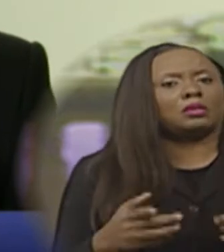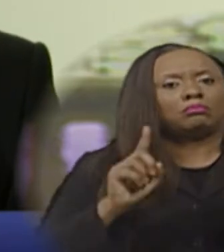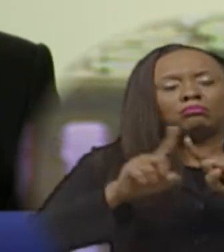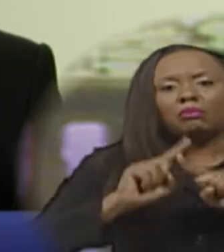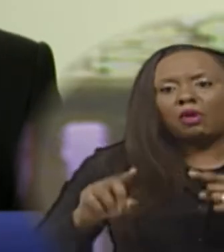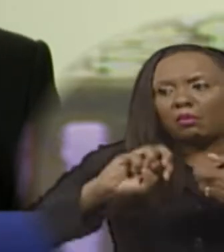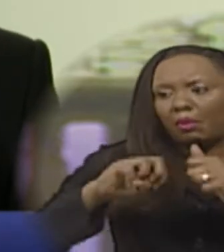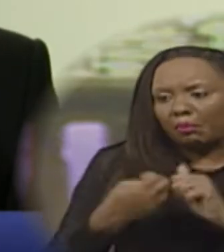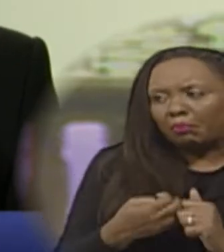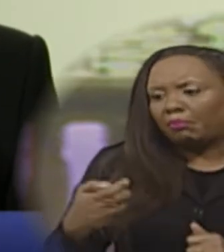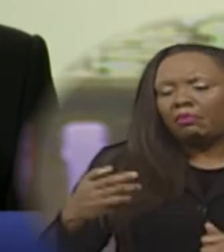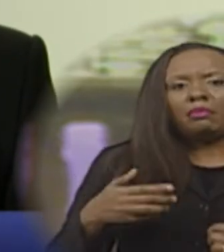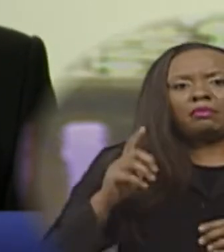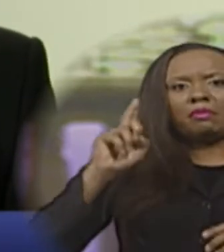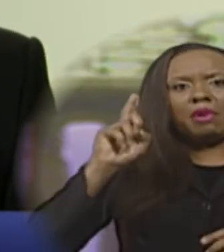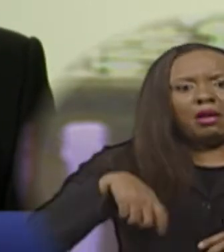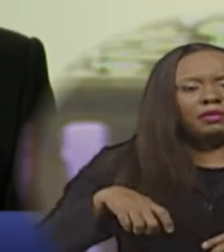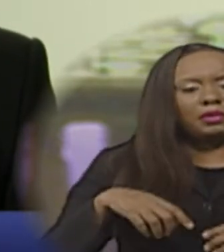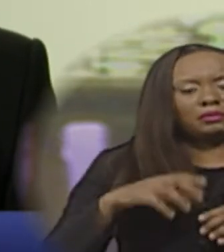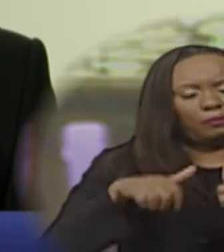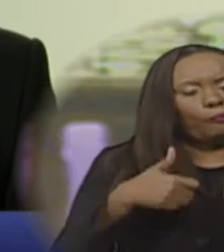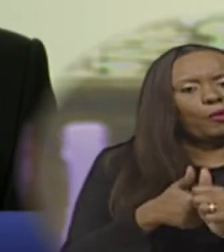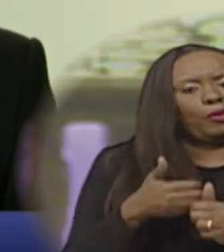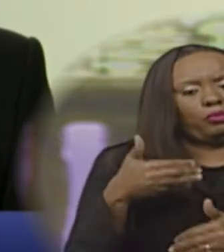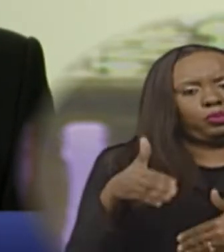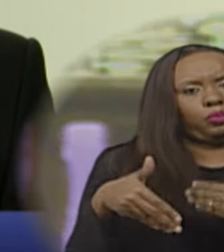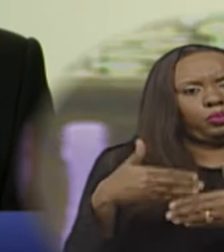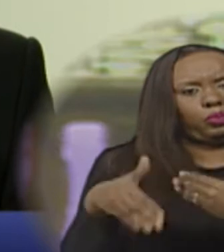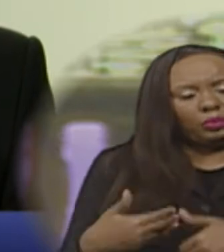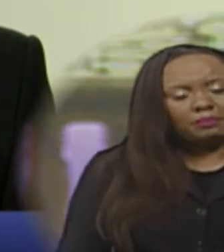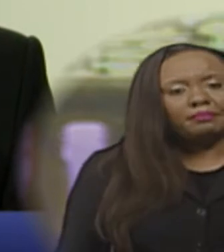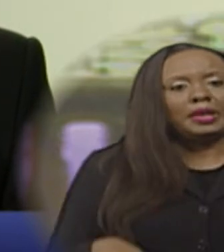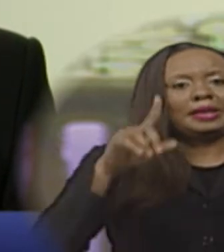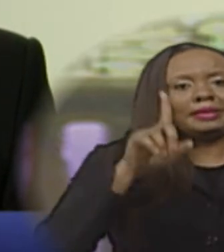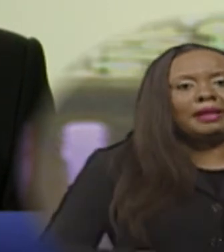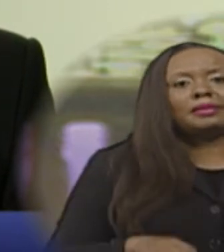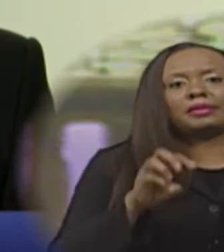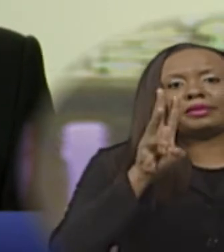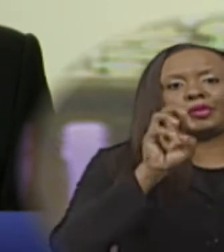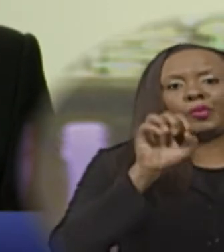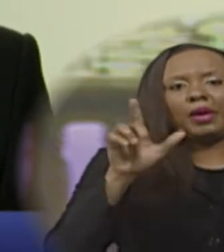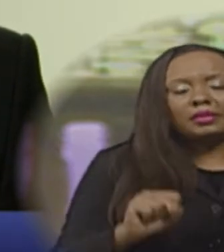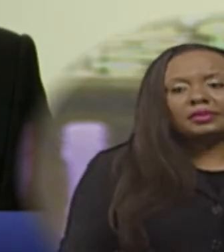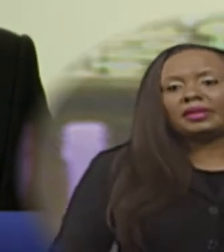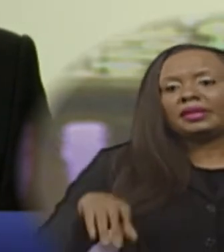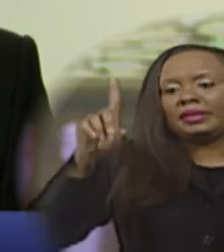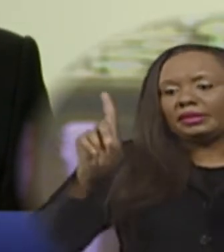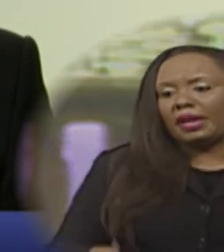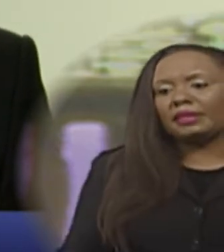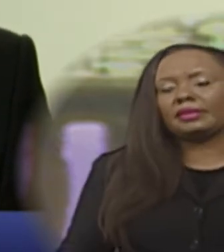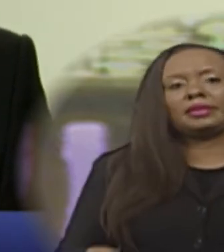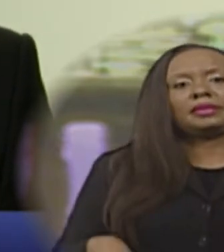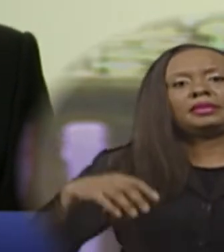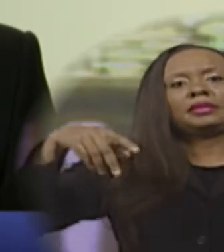particular process that we follow. You have to test at the well source, you have to test in the distribution system, and sometimes we test at the